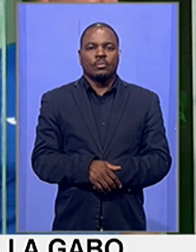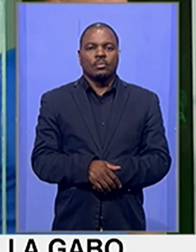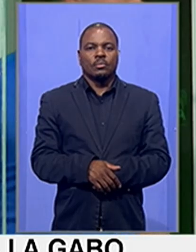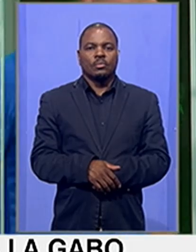Johannesbeck Kofenya Kofenya Kofenya